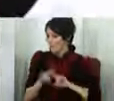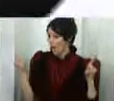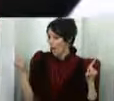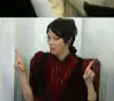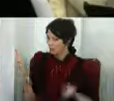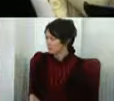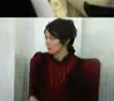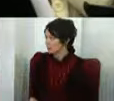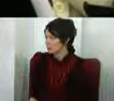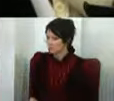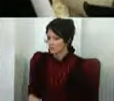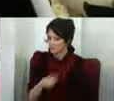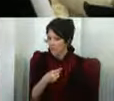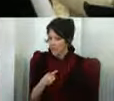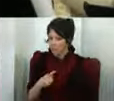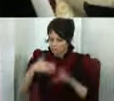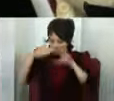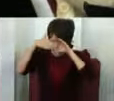let them get in my head.